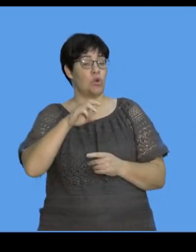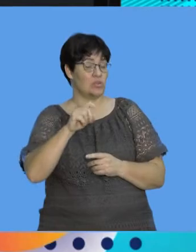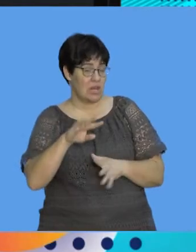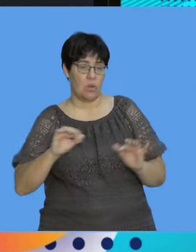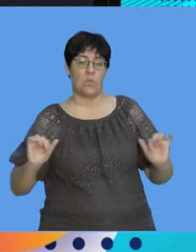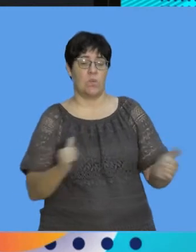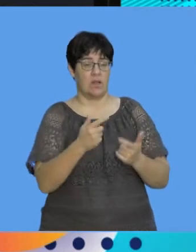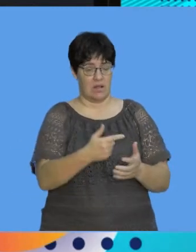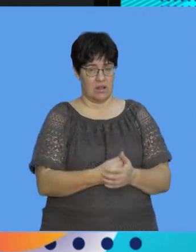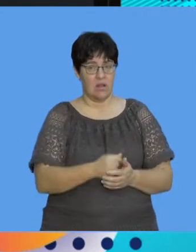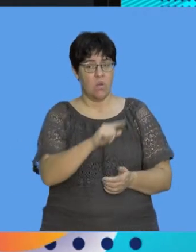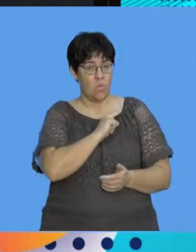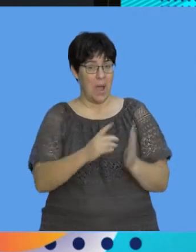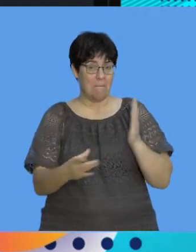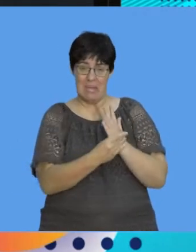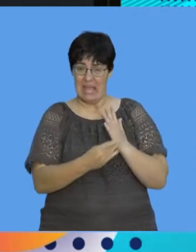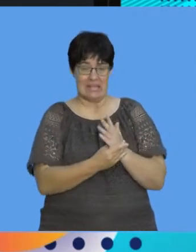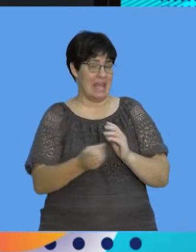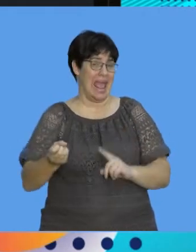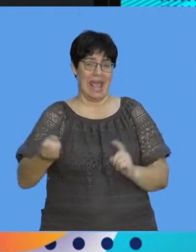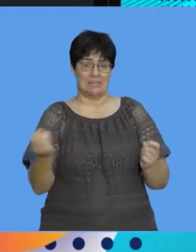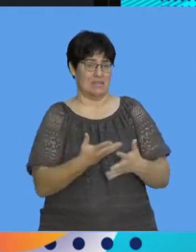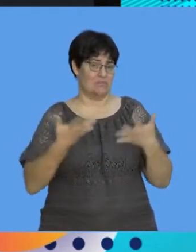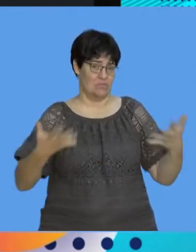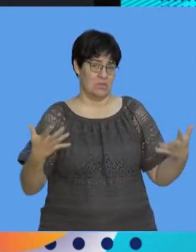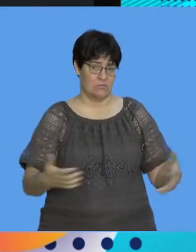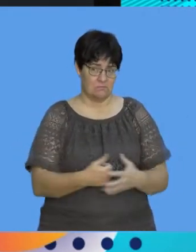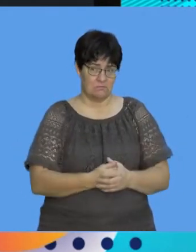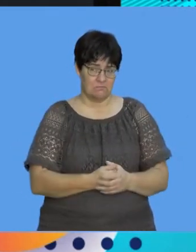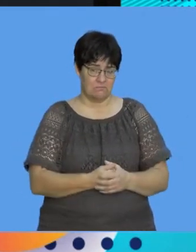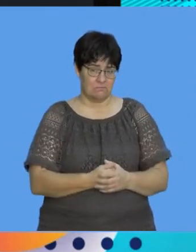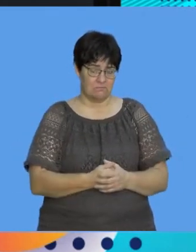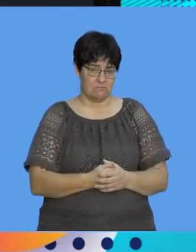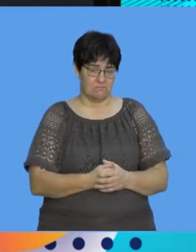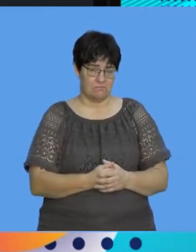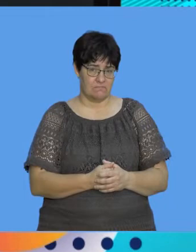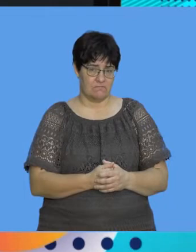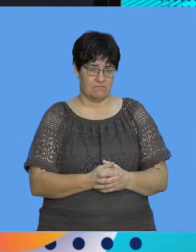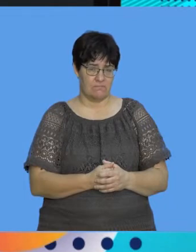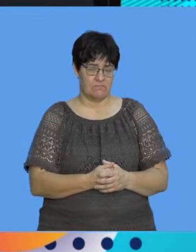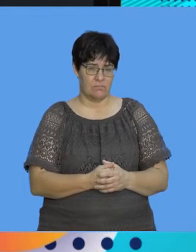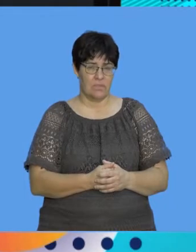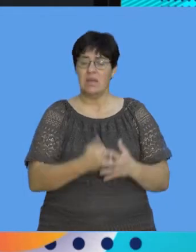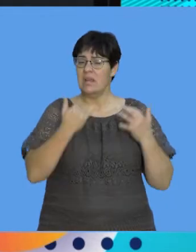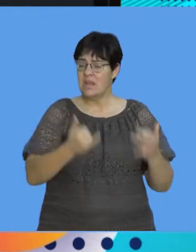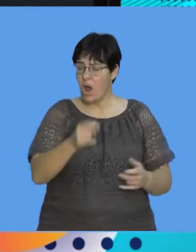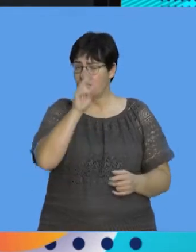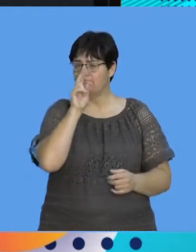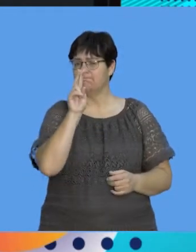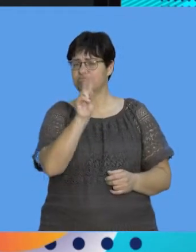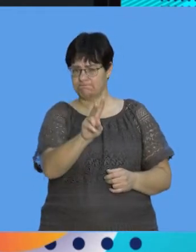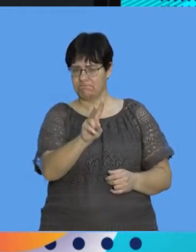protein if we can't have, because meat is expensive. Okay, meat is expensive. All right, guys, I want you to have a look